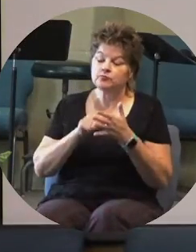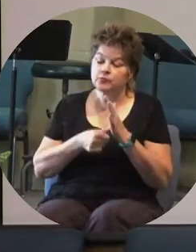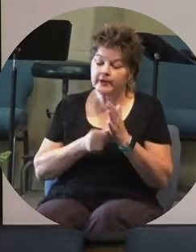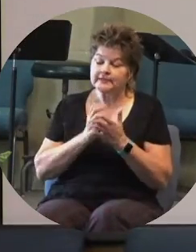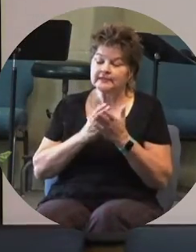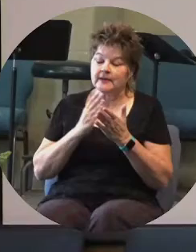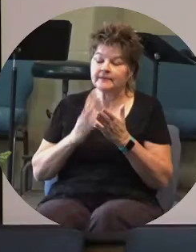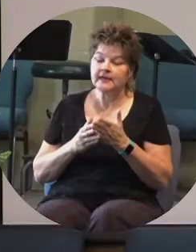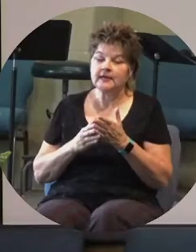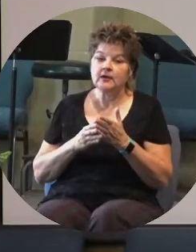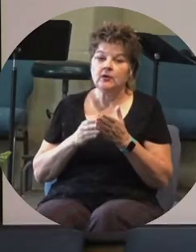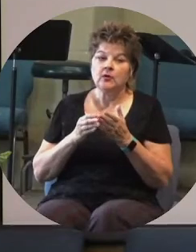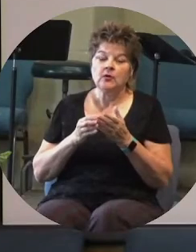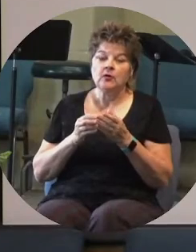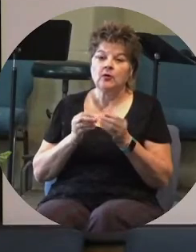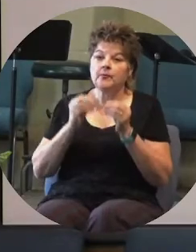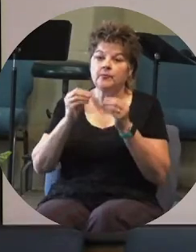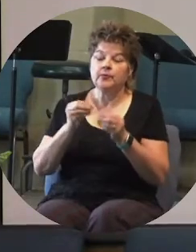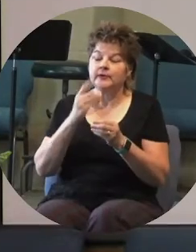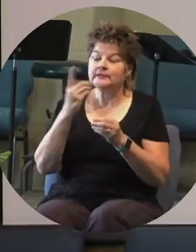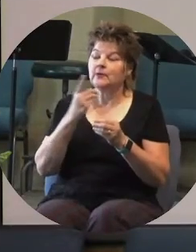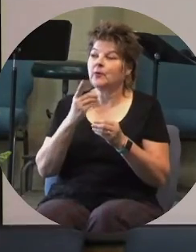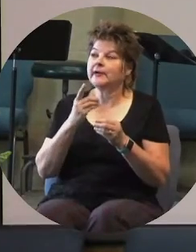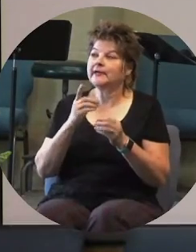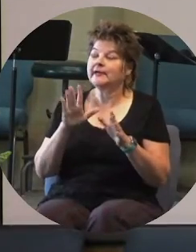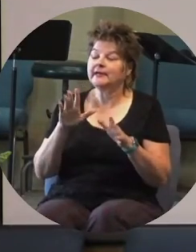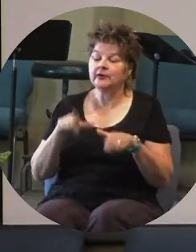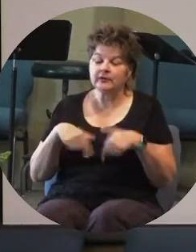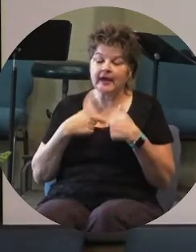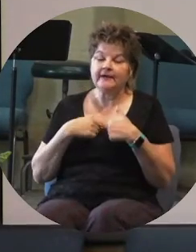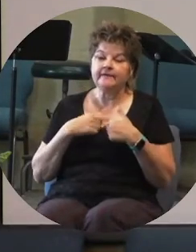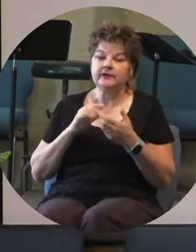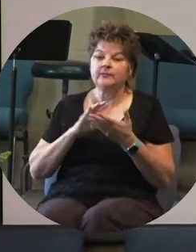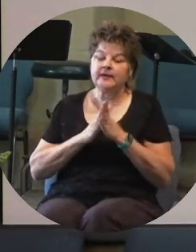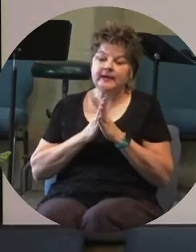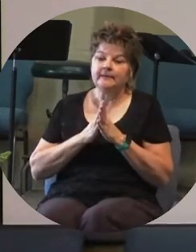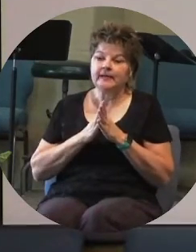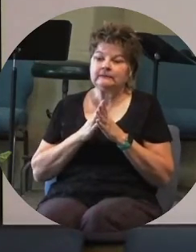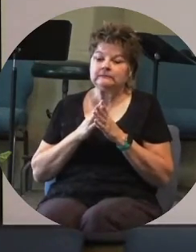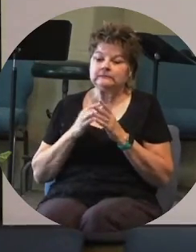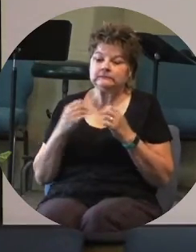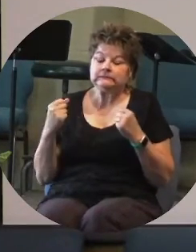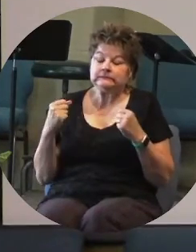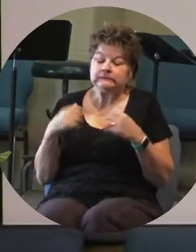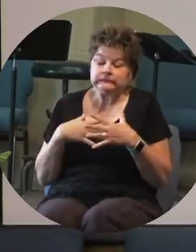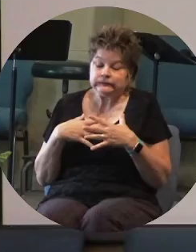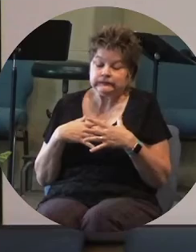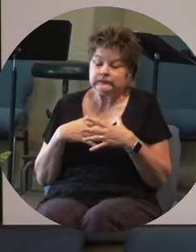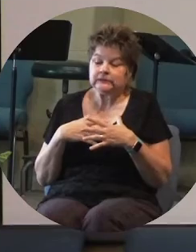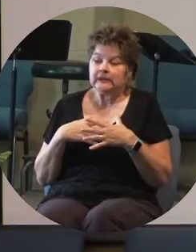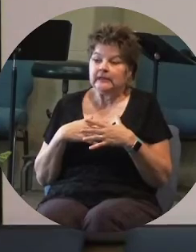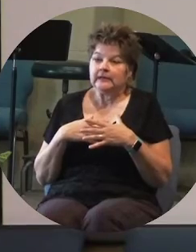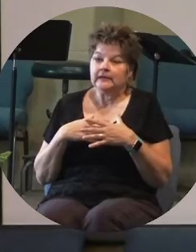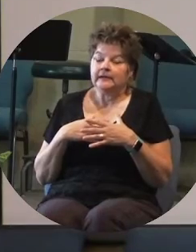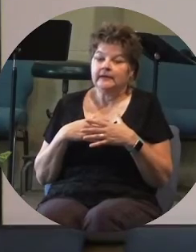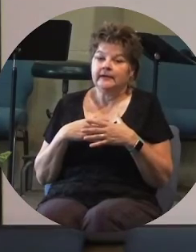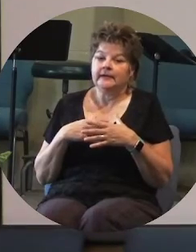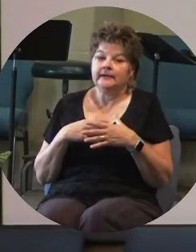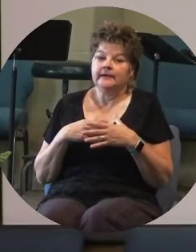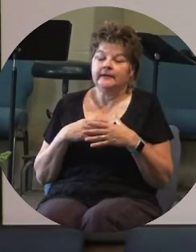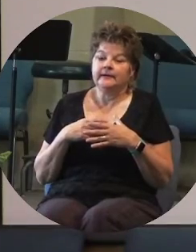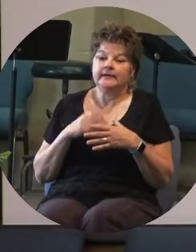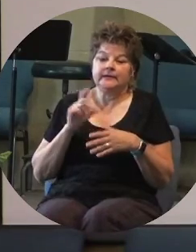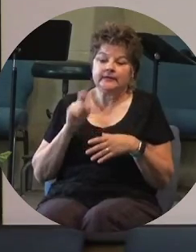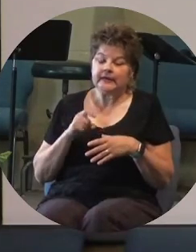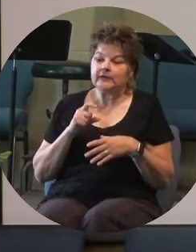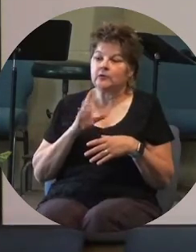he's placed someone in your life and you're being chicken, you're allowing fear to overwhelm you, and you know you need to go talk to someone, to